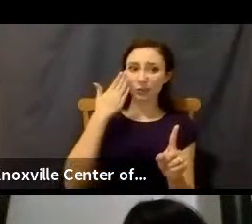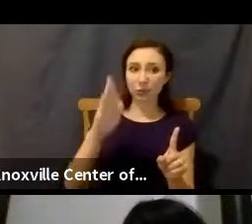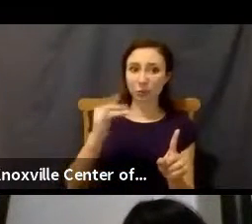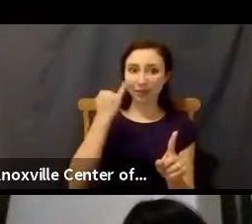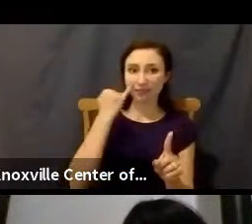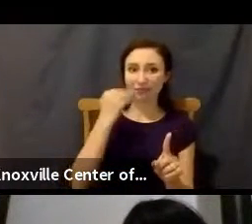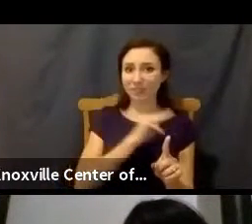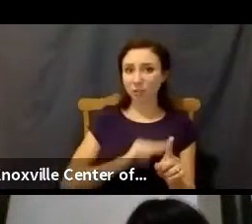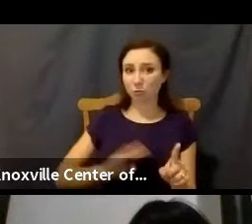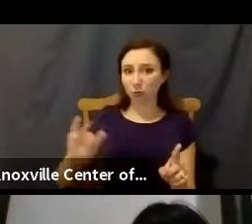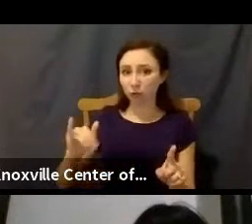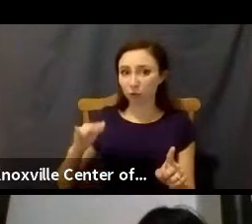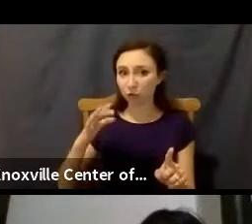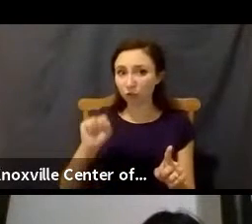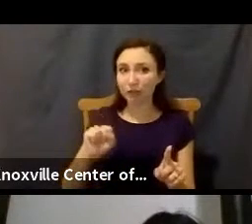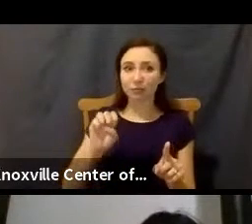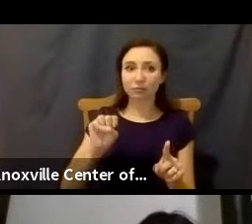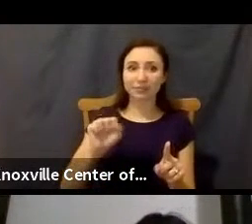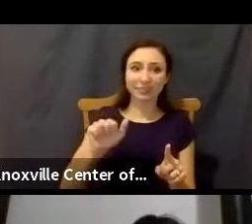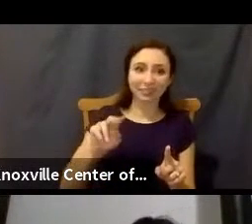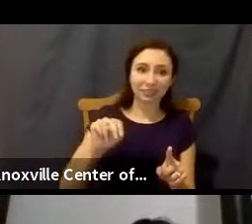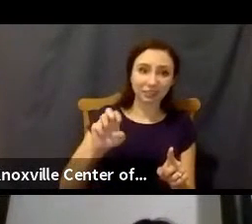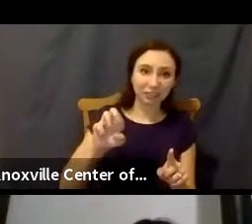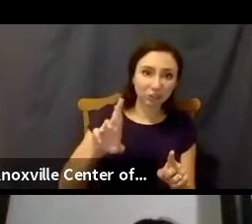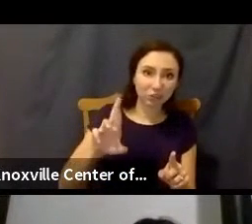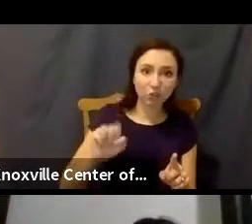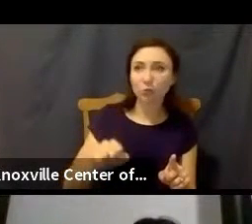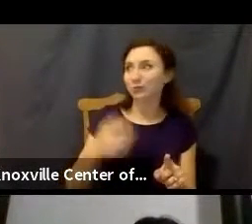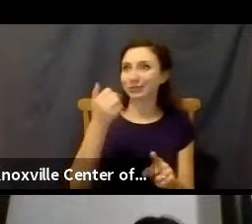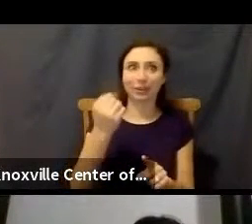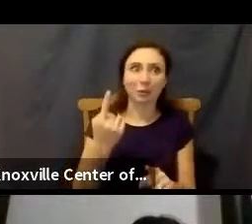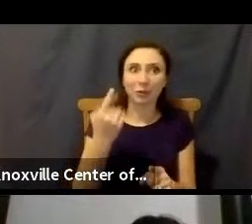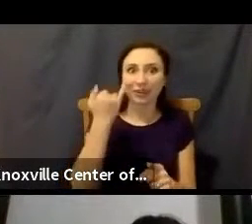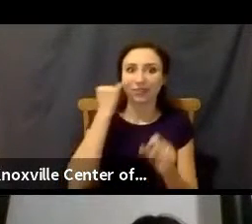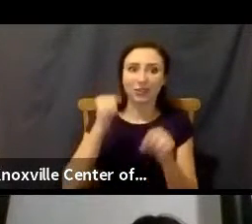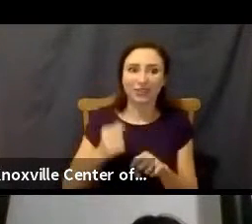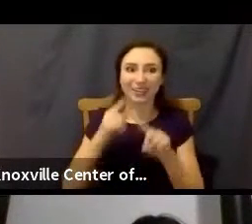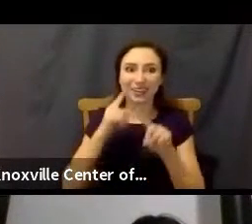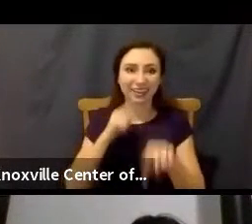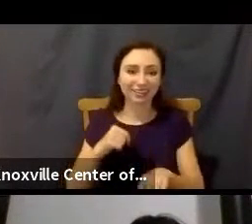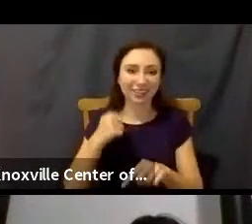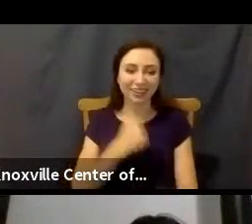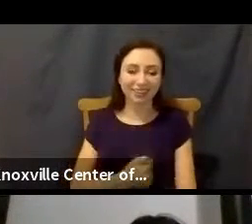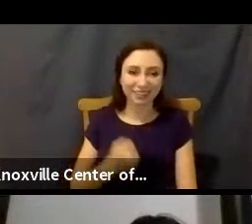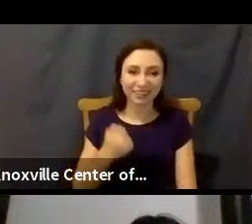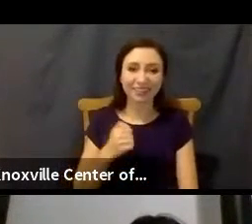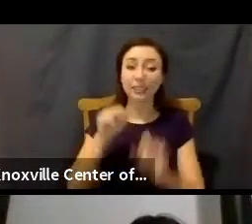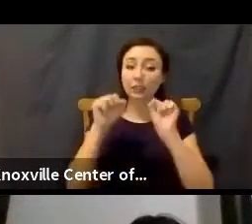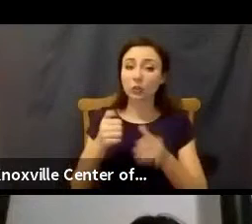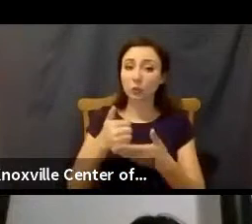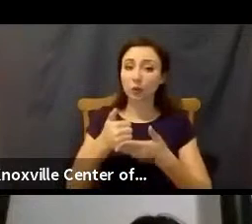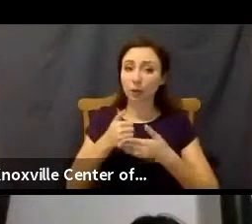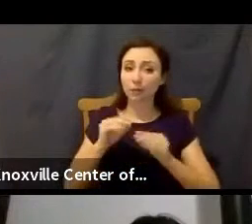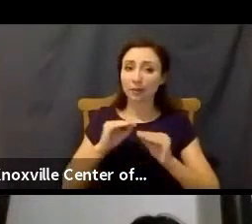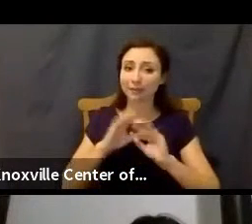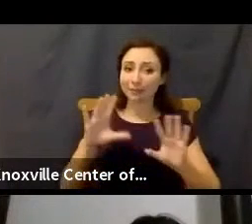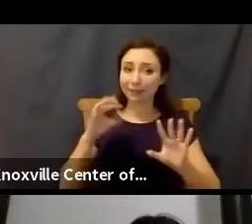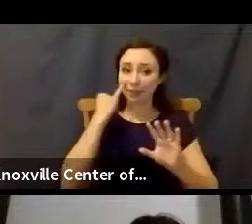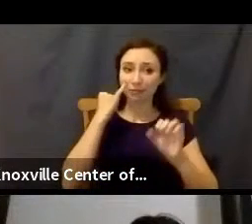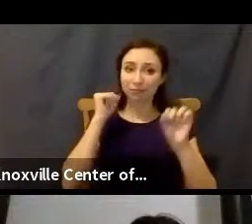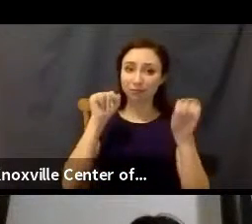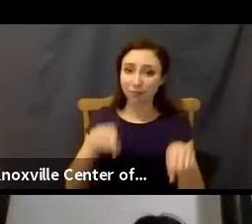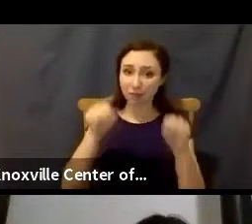Mayor Jacobs or Mr. Sanders who can, or anyone can help clarify, if